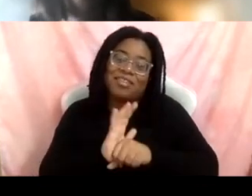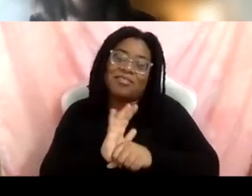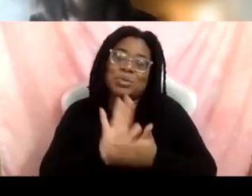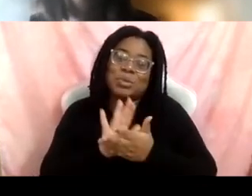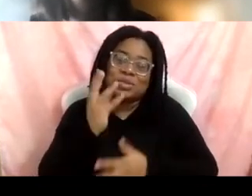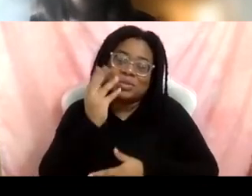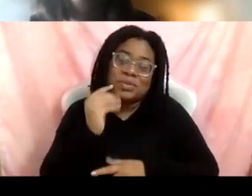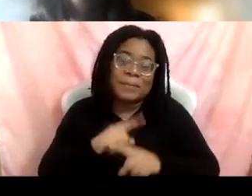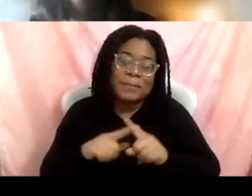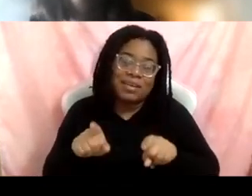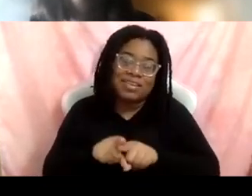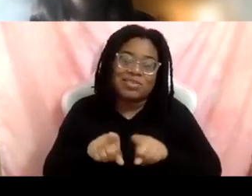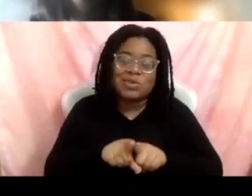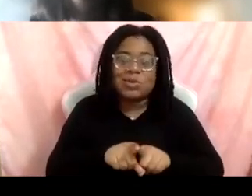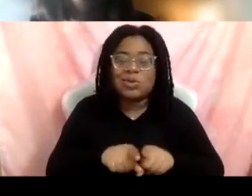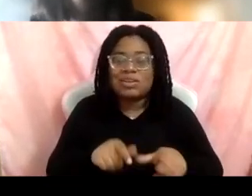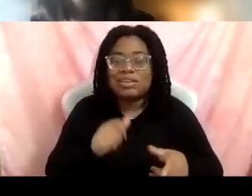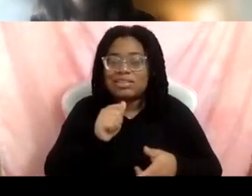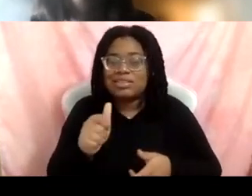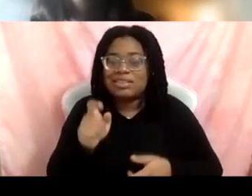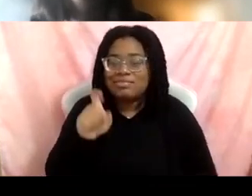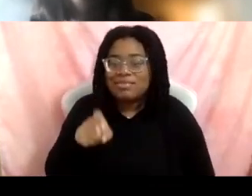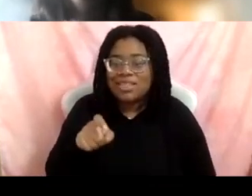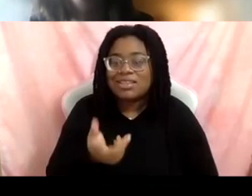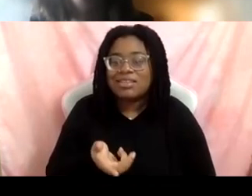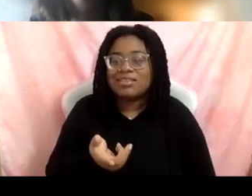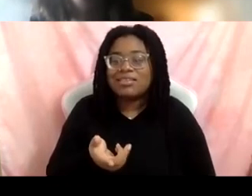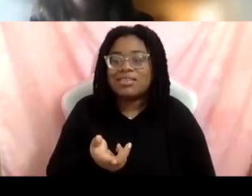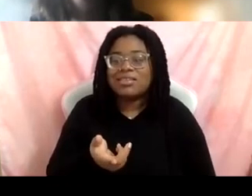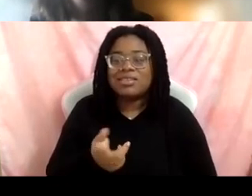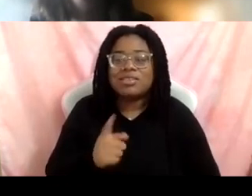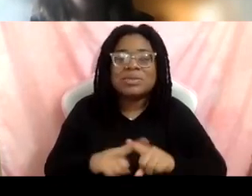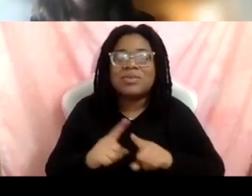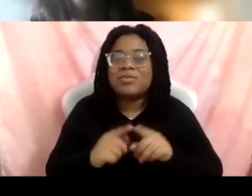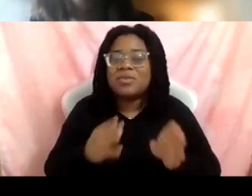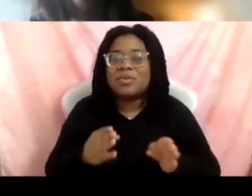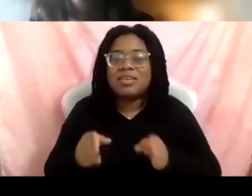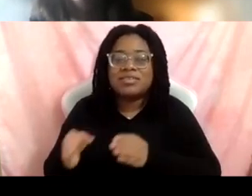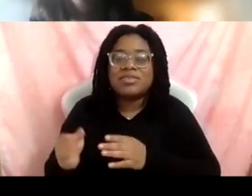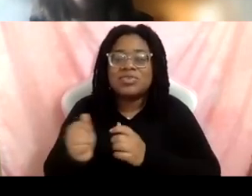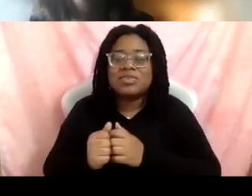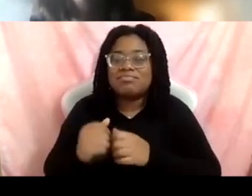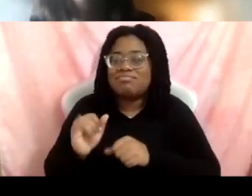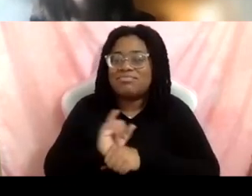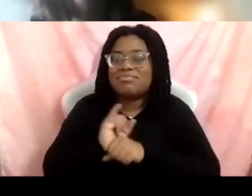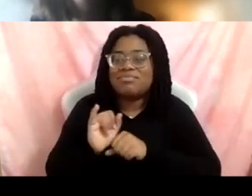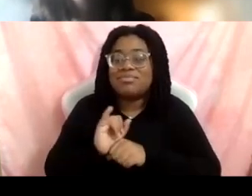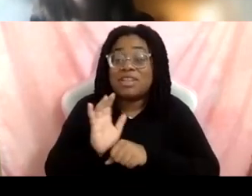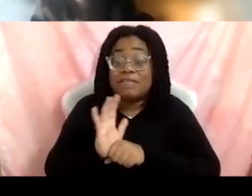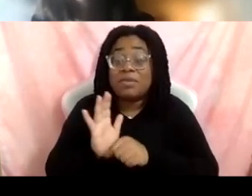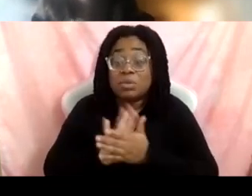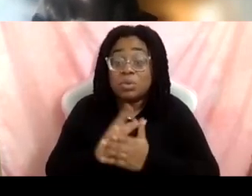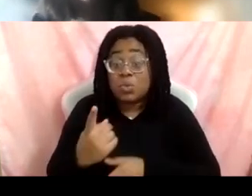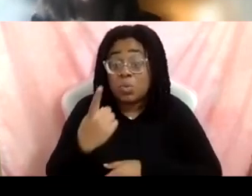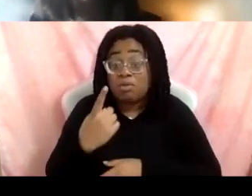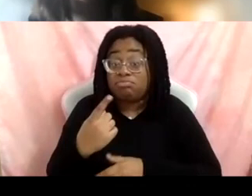also, it's not necessary. I think there's so many different ways into the industry, and film school is one of them, and it's